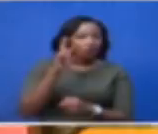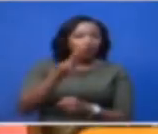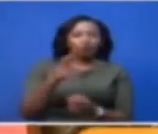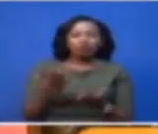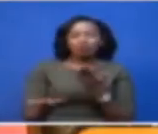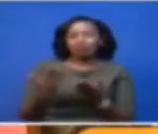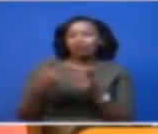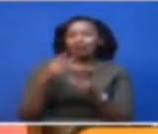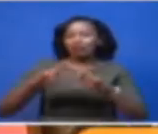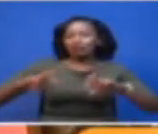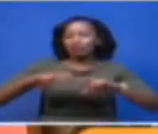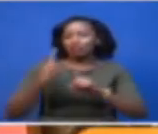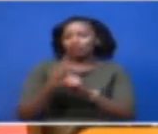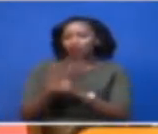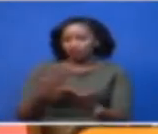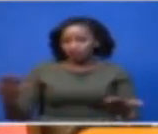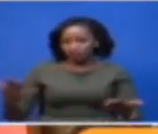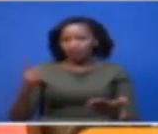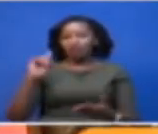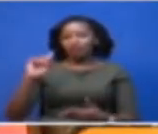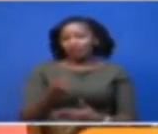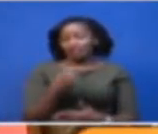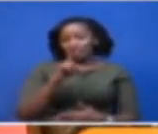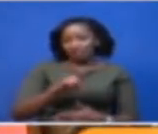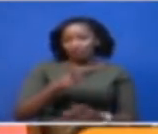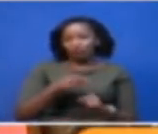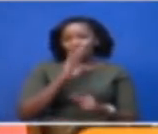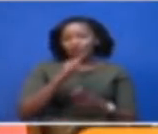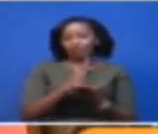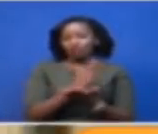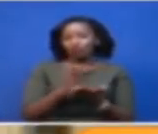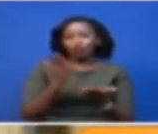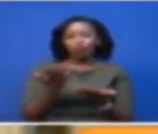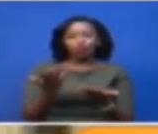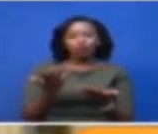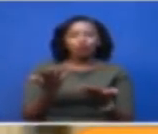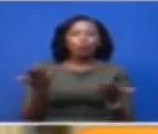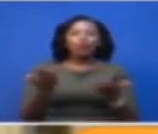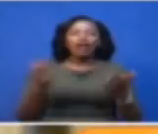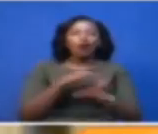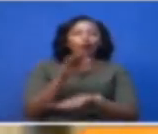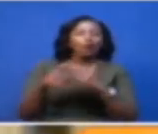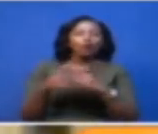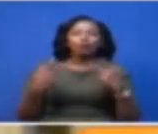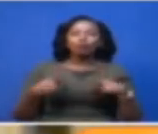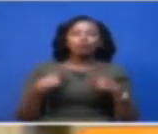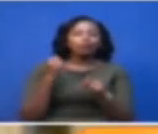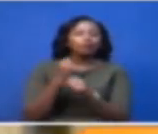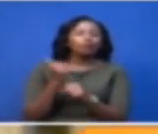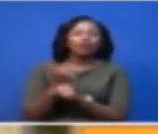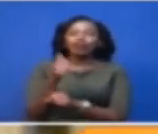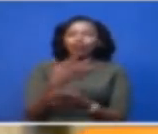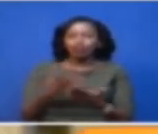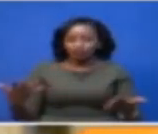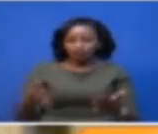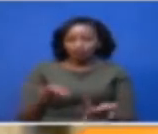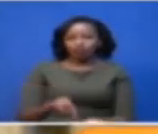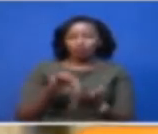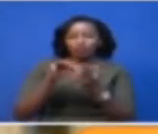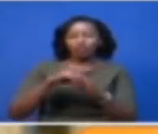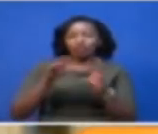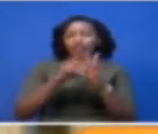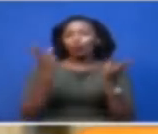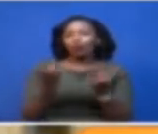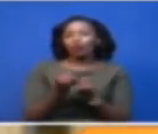things. First of all, I deserve to be in the space where a decision is being made, as everybody does. And especially in the world of technology, sometimes you feel that we've